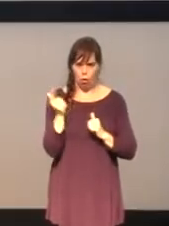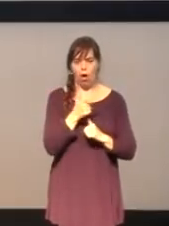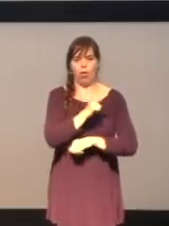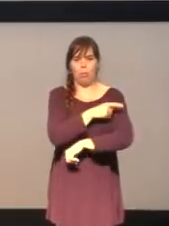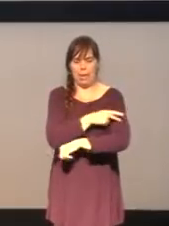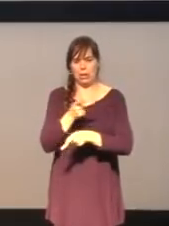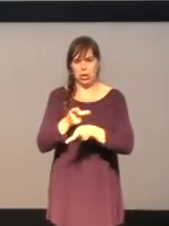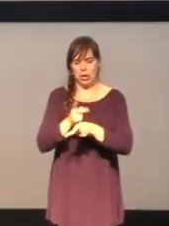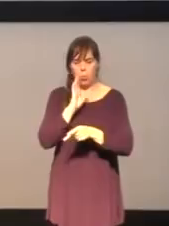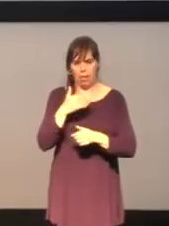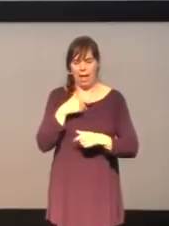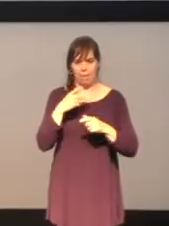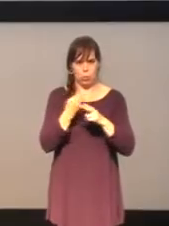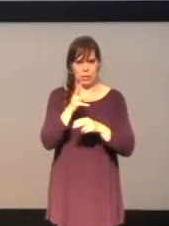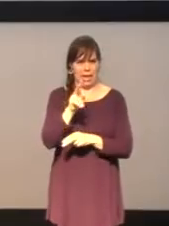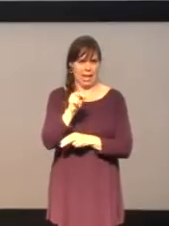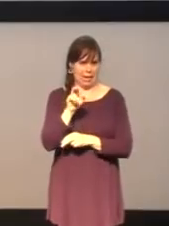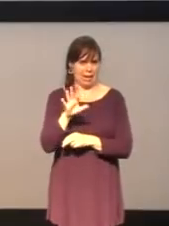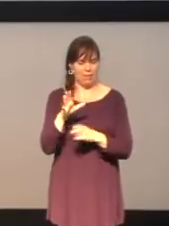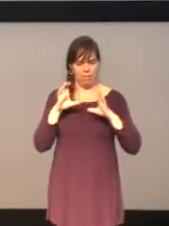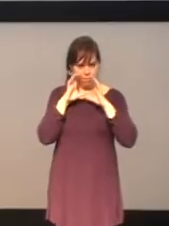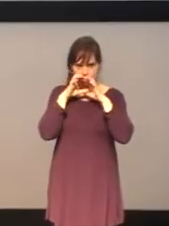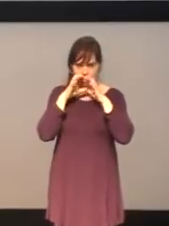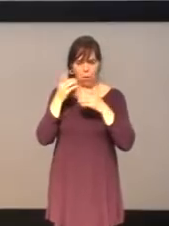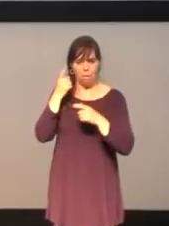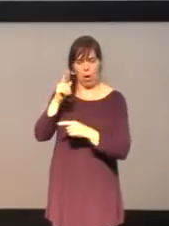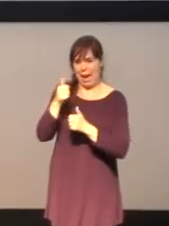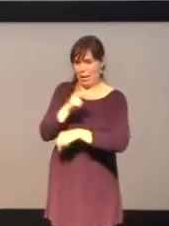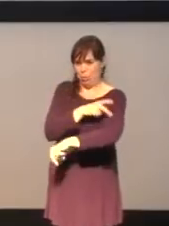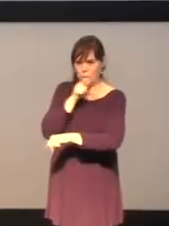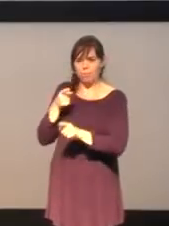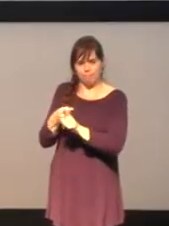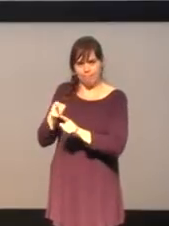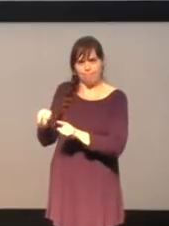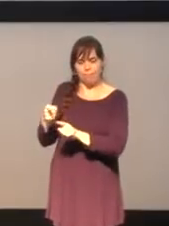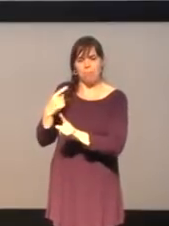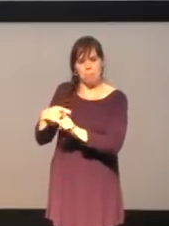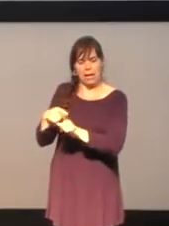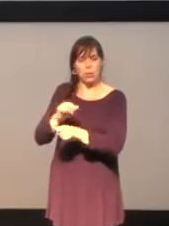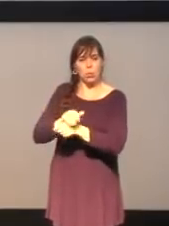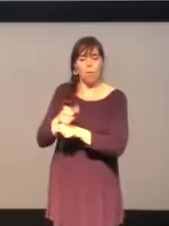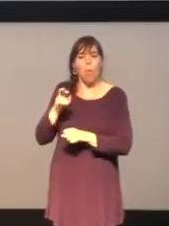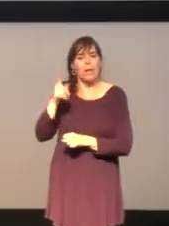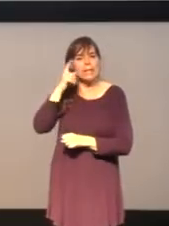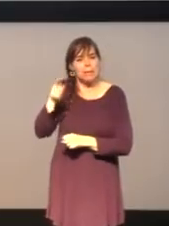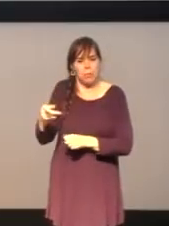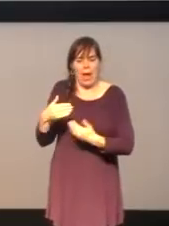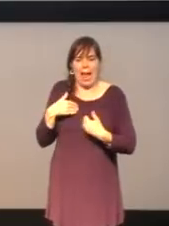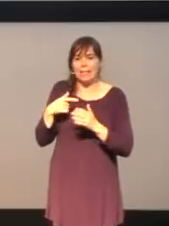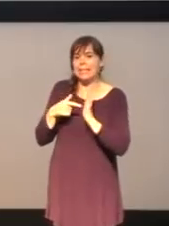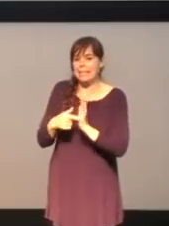patient care when we are interacting with patients who have COVID or who are being tested and have